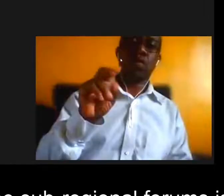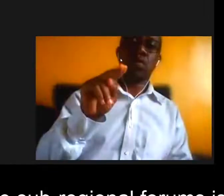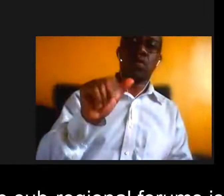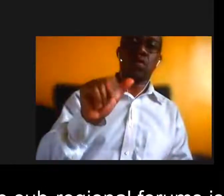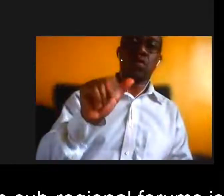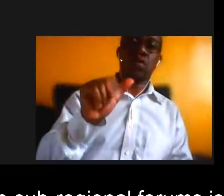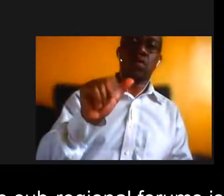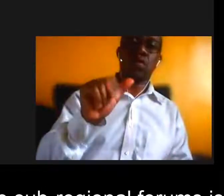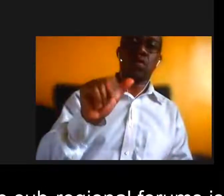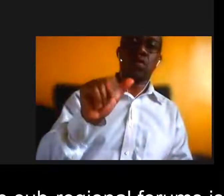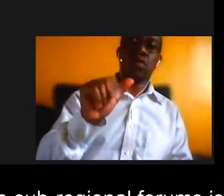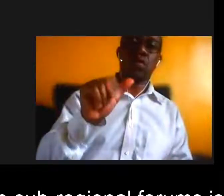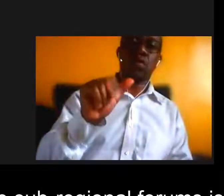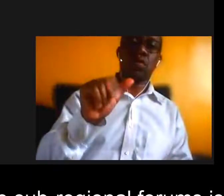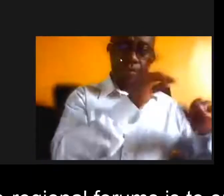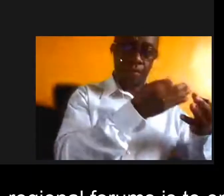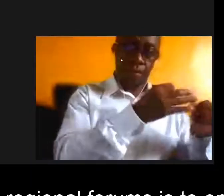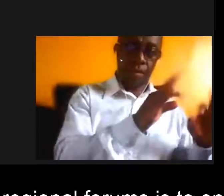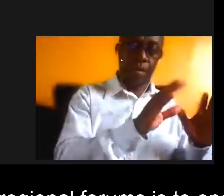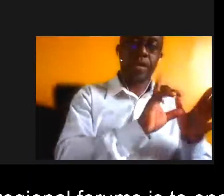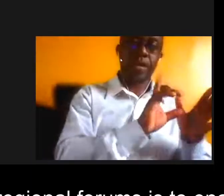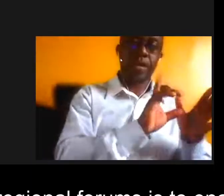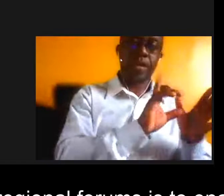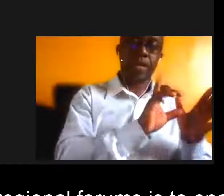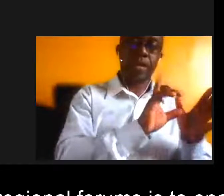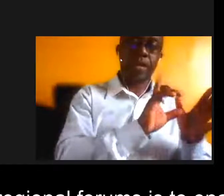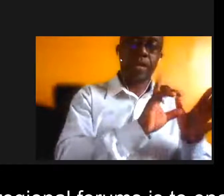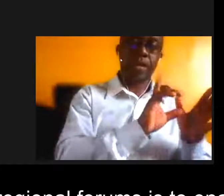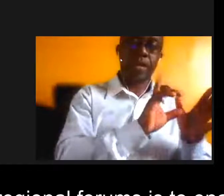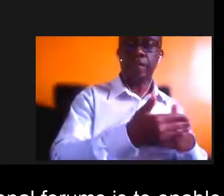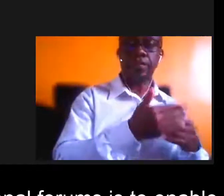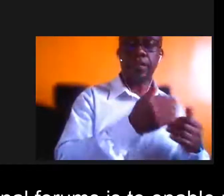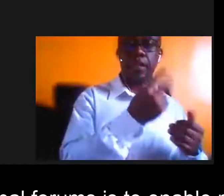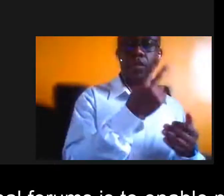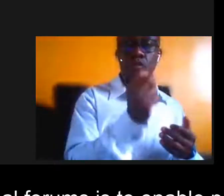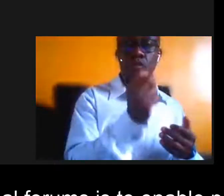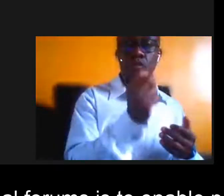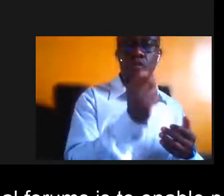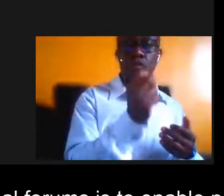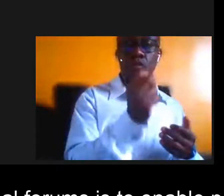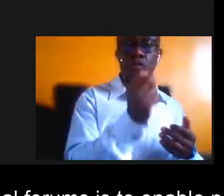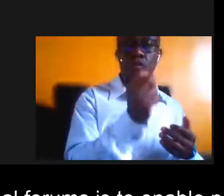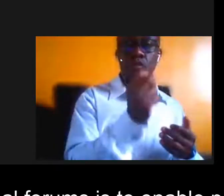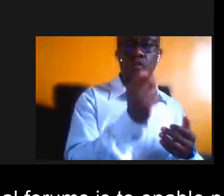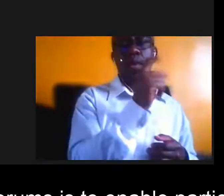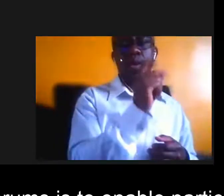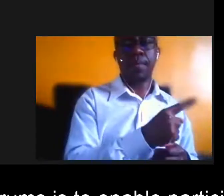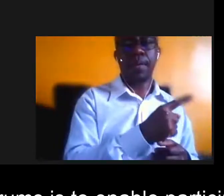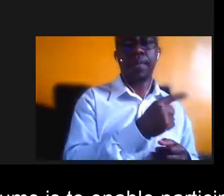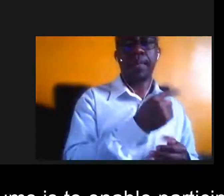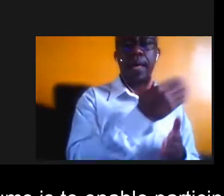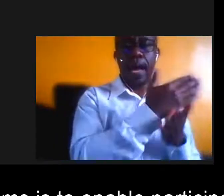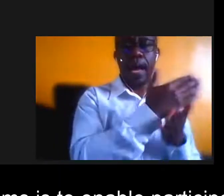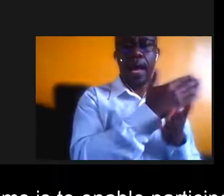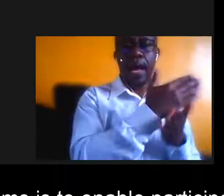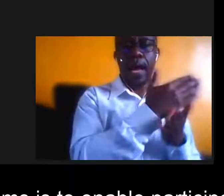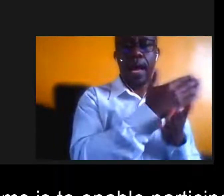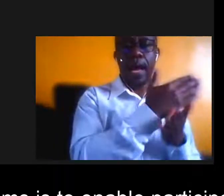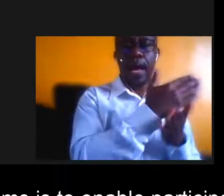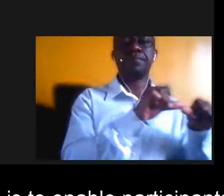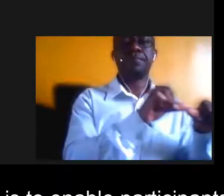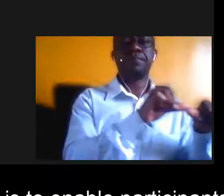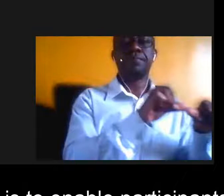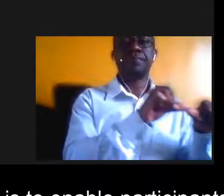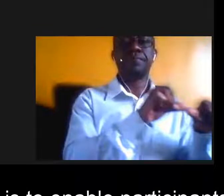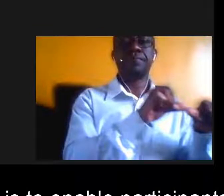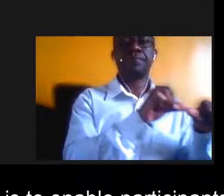then then later on, after a period of about 2 months, 1 month and a half, they are now placed in